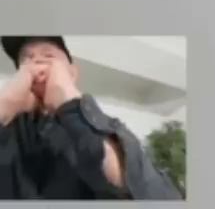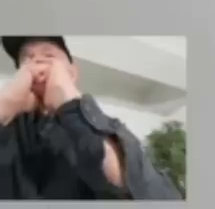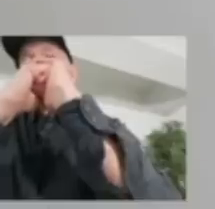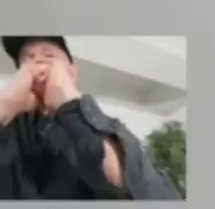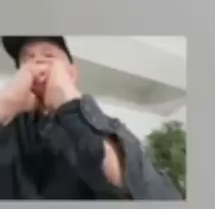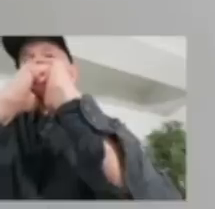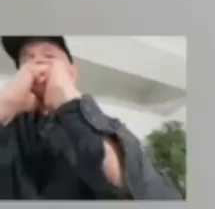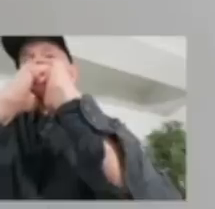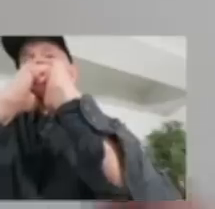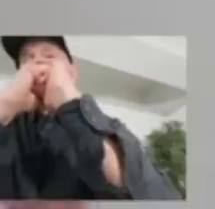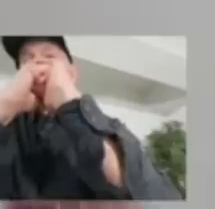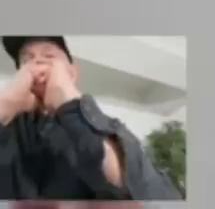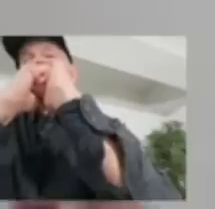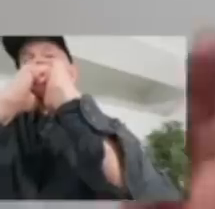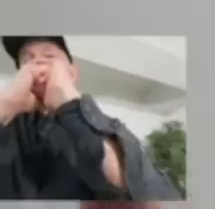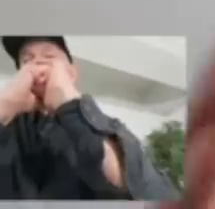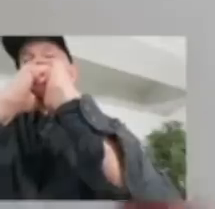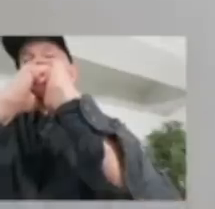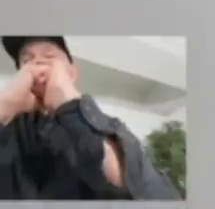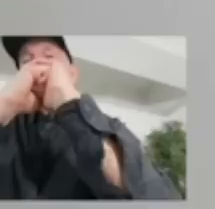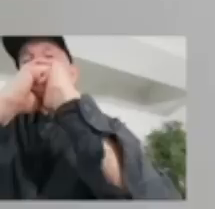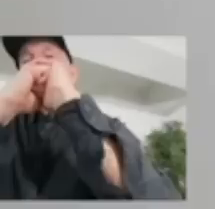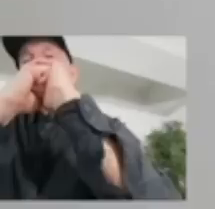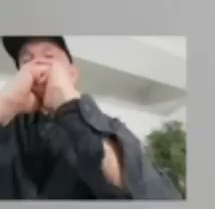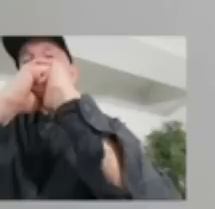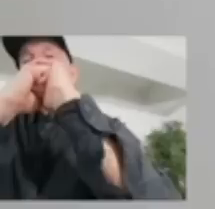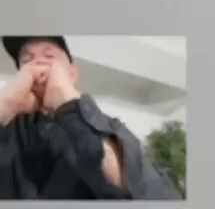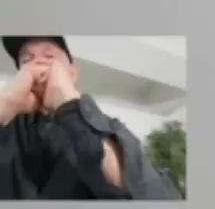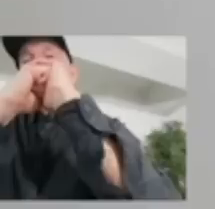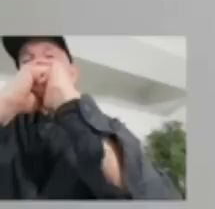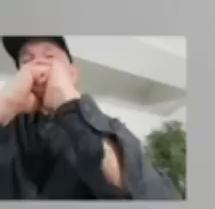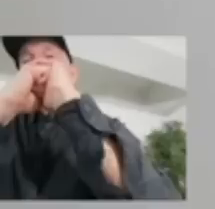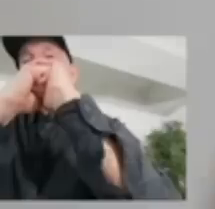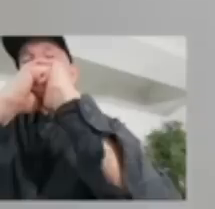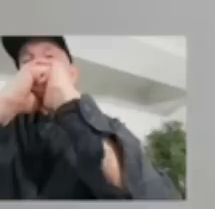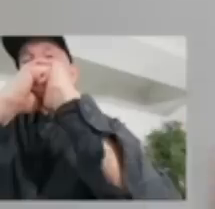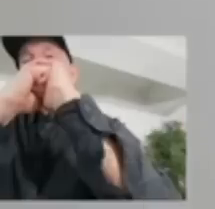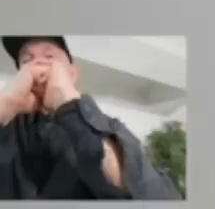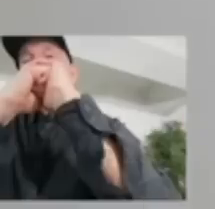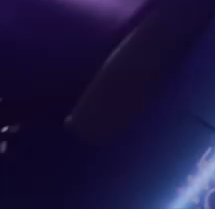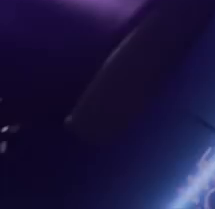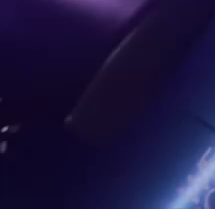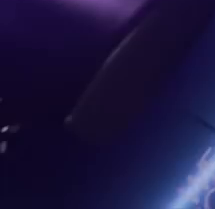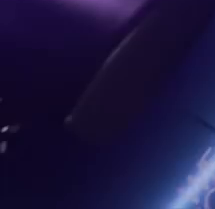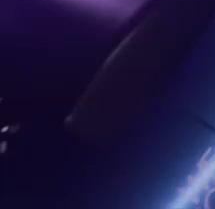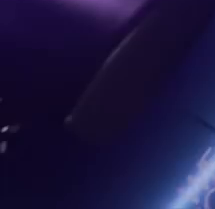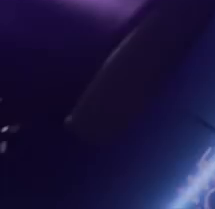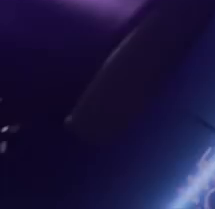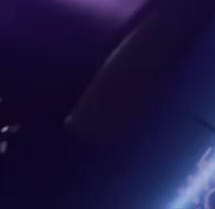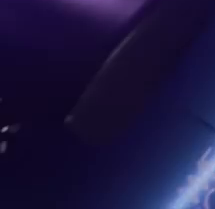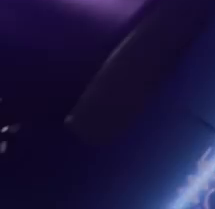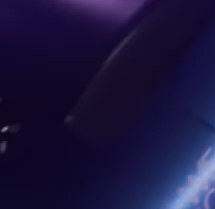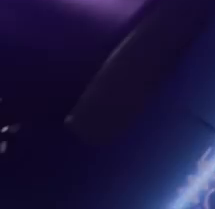like a relatively small change, but again, it's one of those little things that we notice as the years change